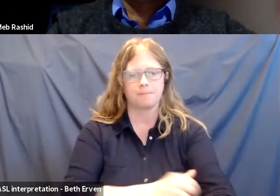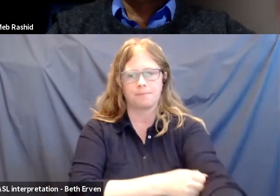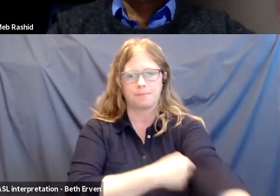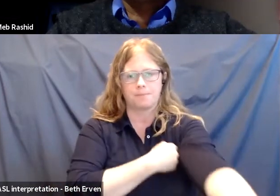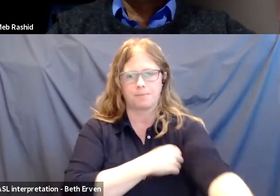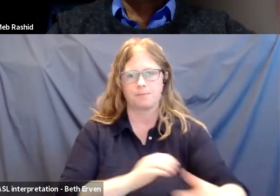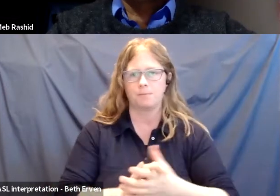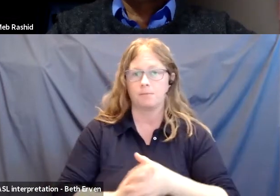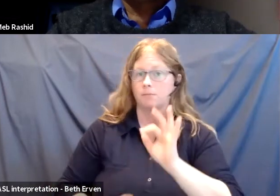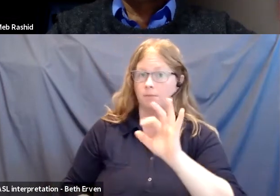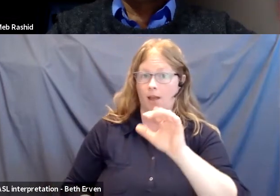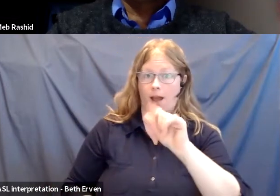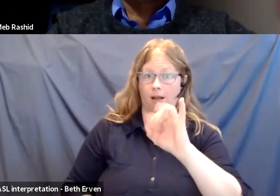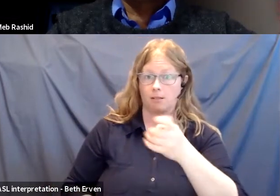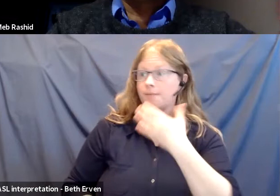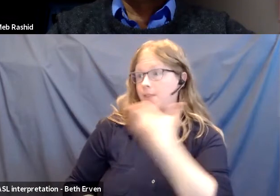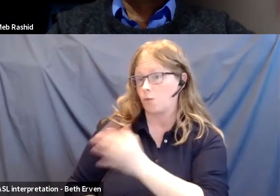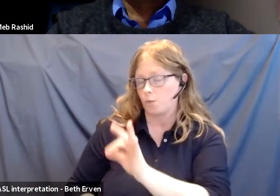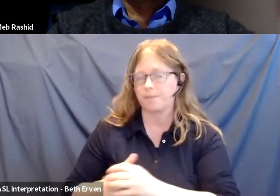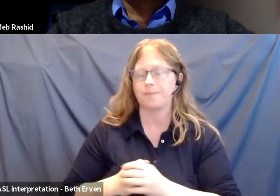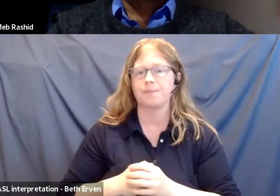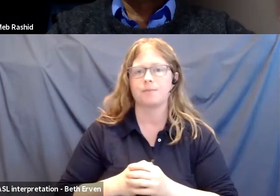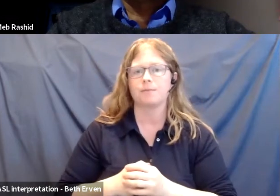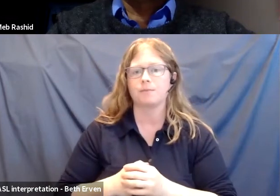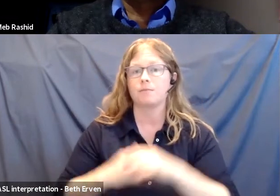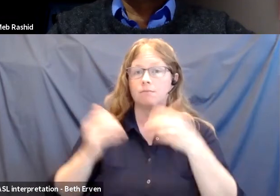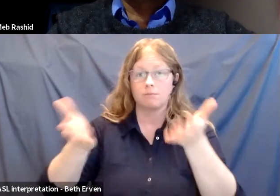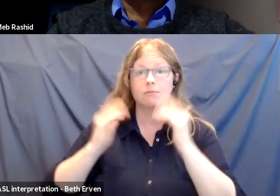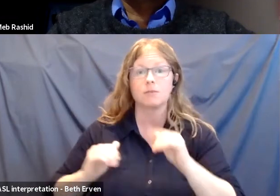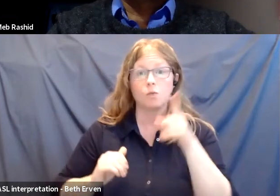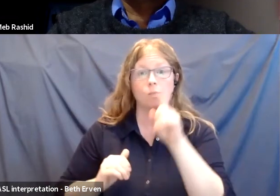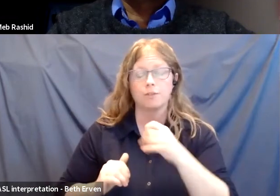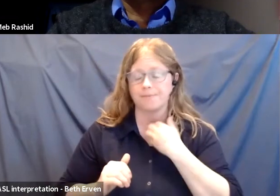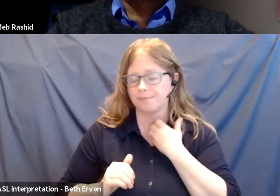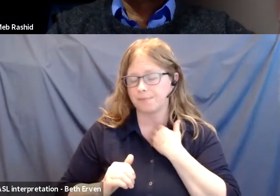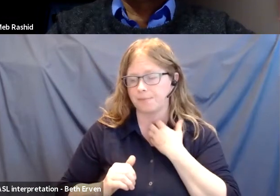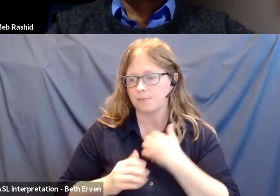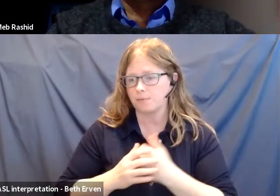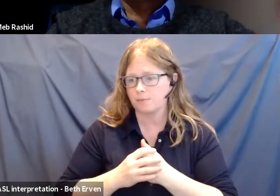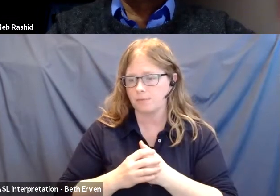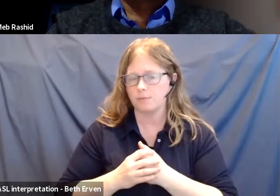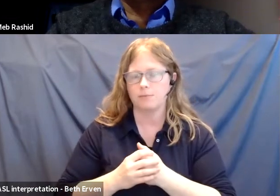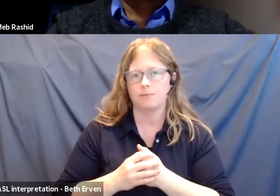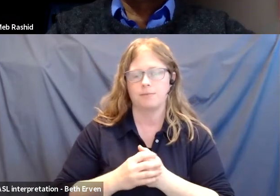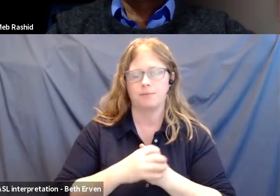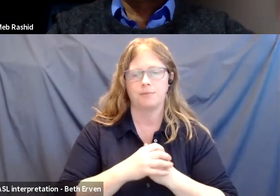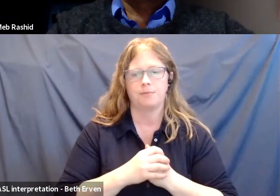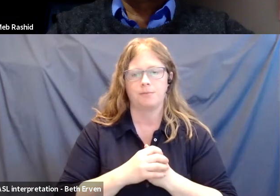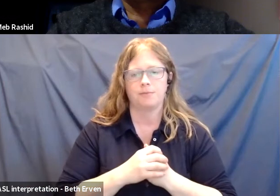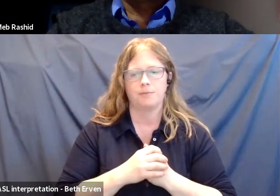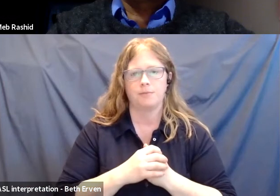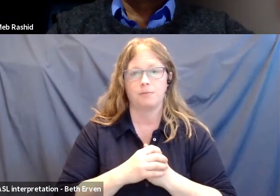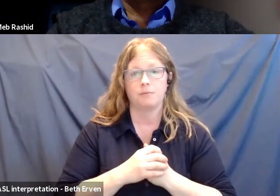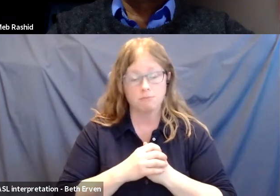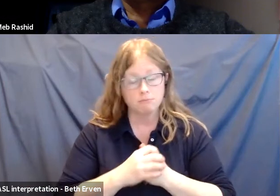Thank you very much. We'll move us to our next question from Roya from CCI. Is the